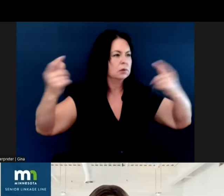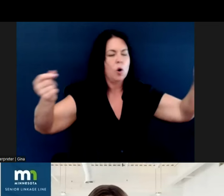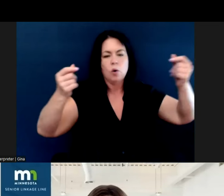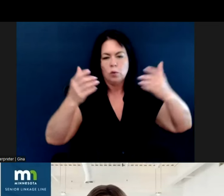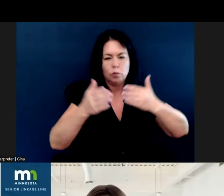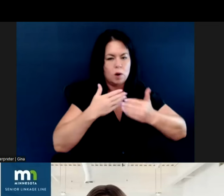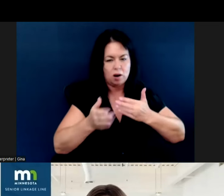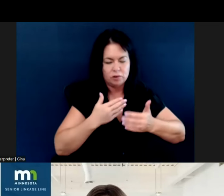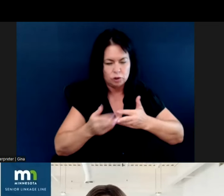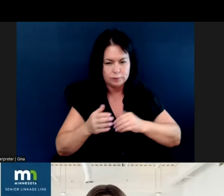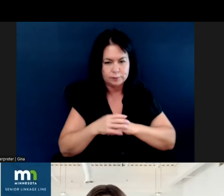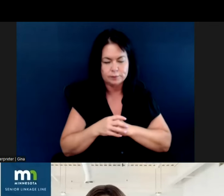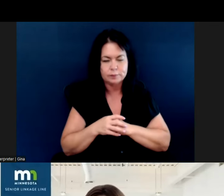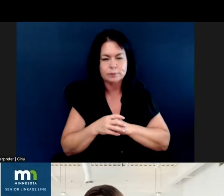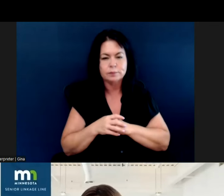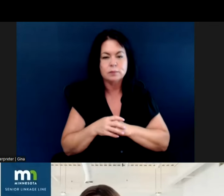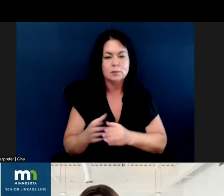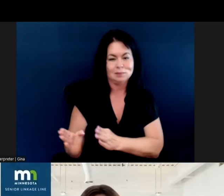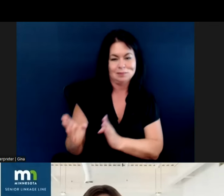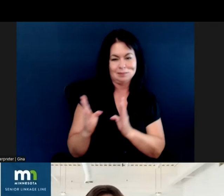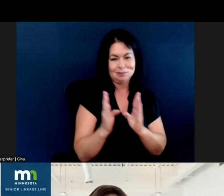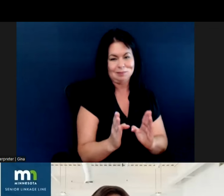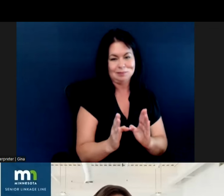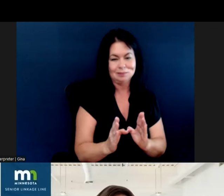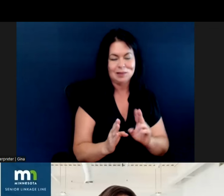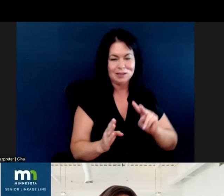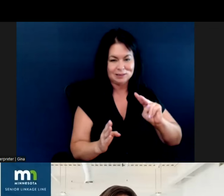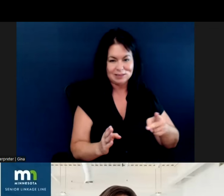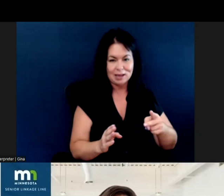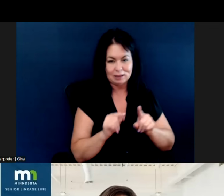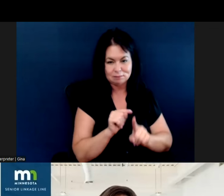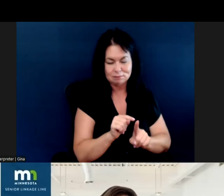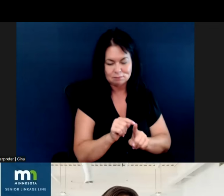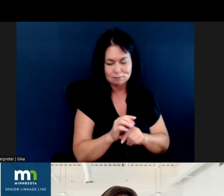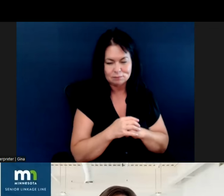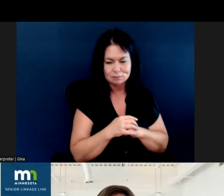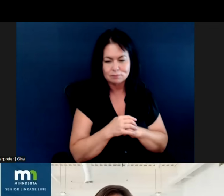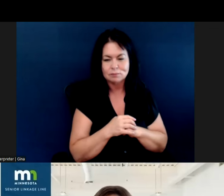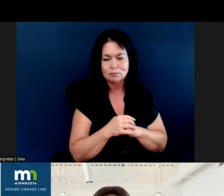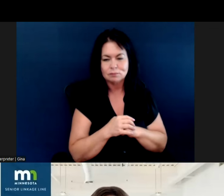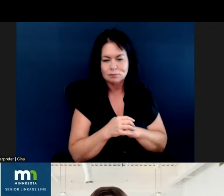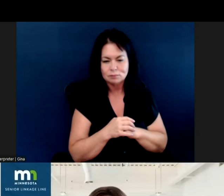Whereas in that option 2, usually you're going to have,